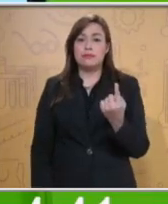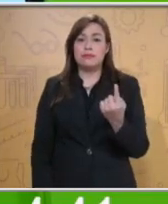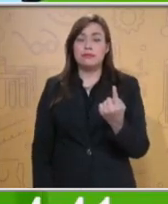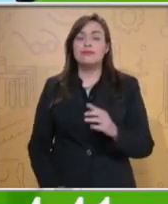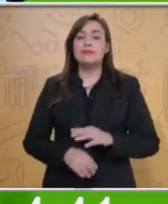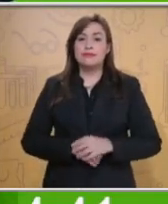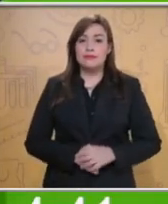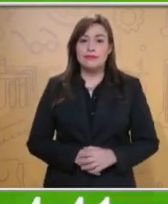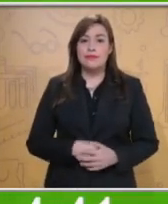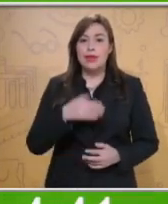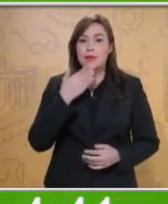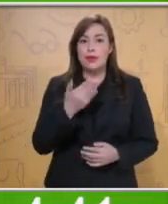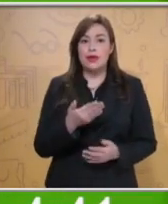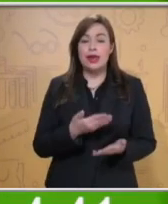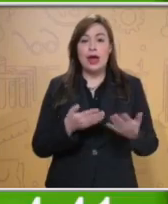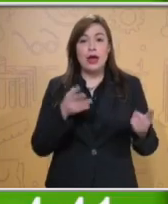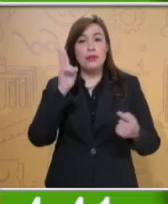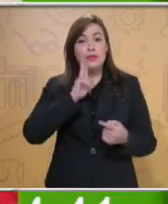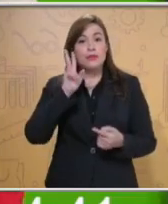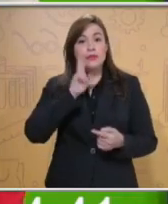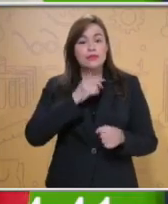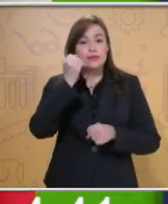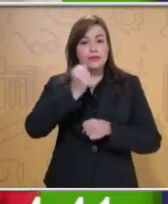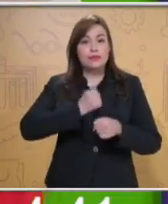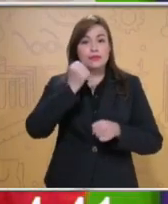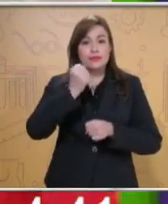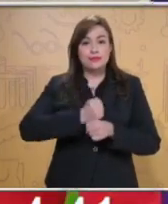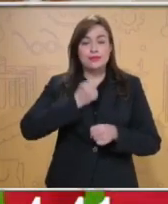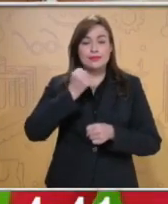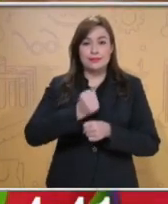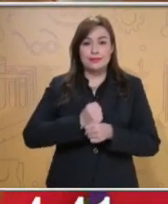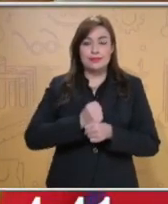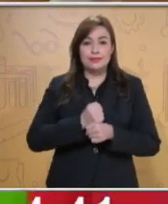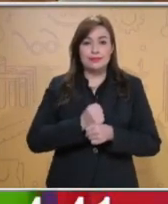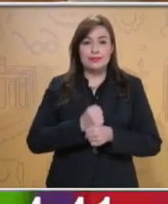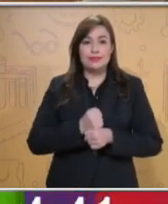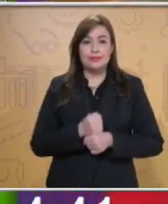Okay, now let's make another practice.